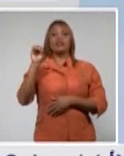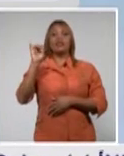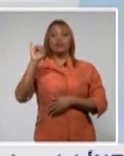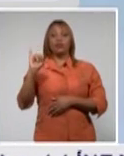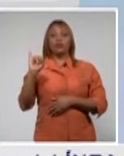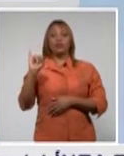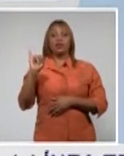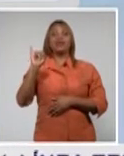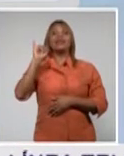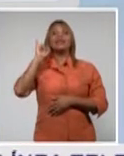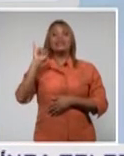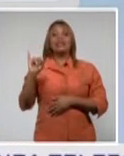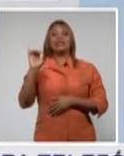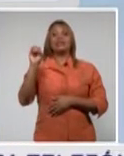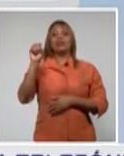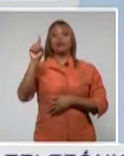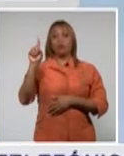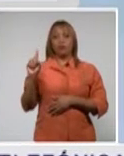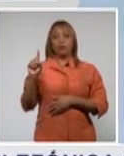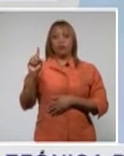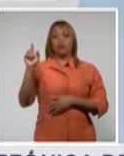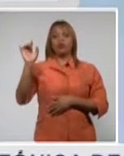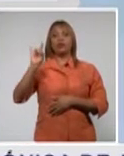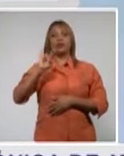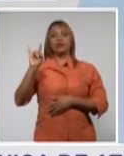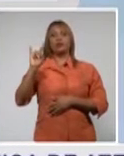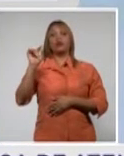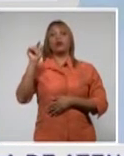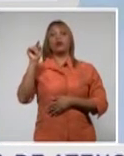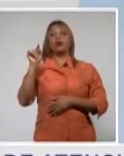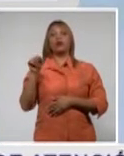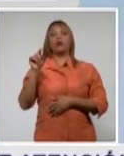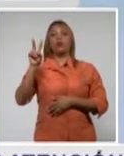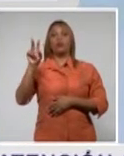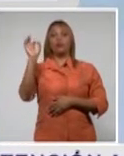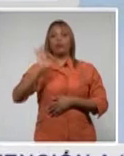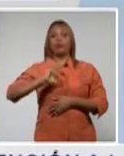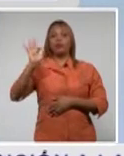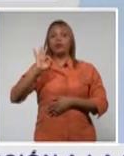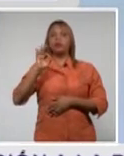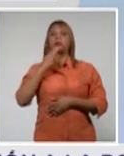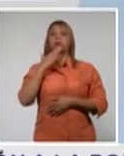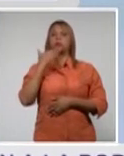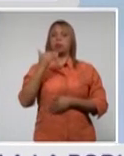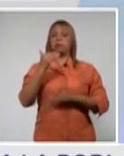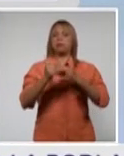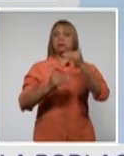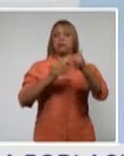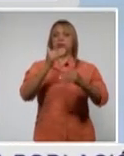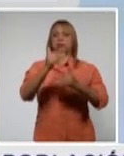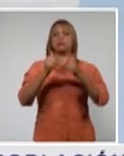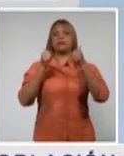601, or 99.2%, are clinically stable.